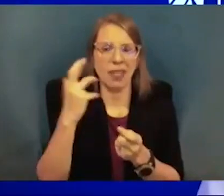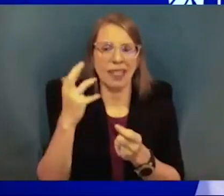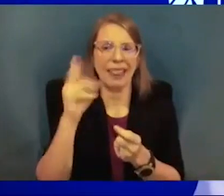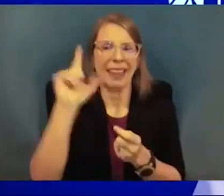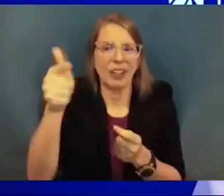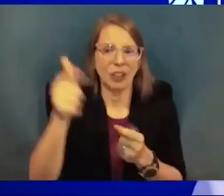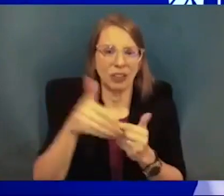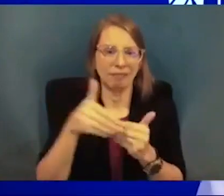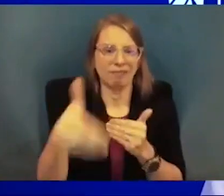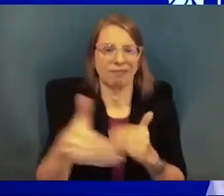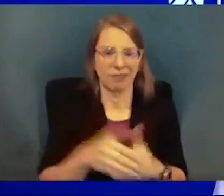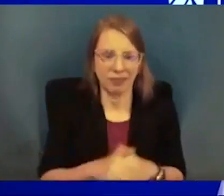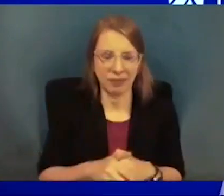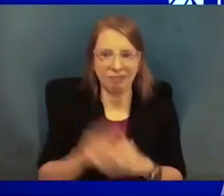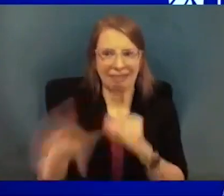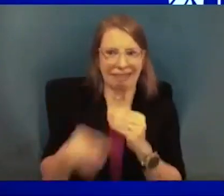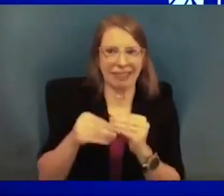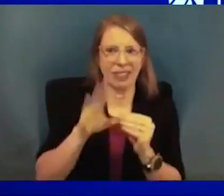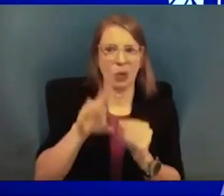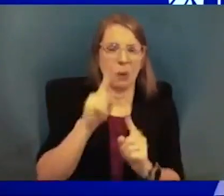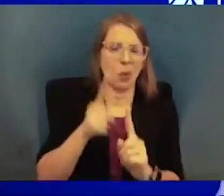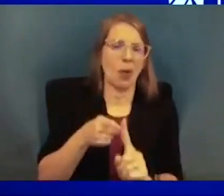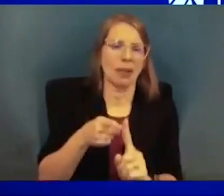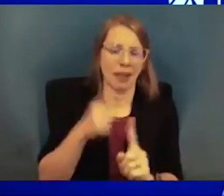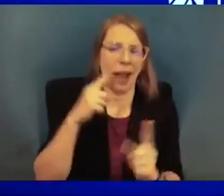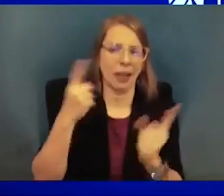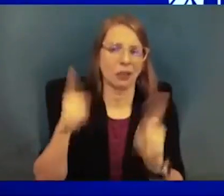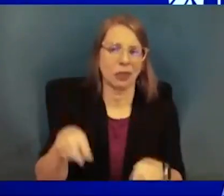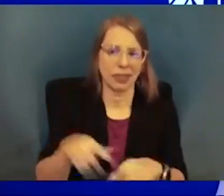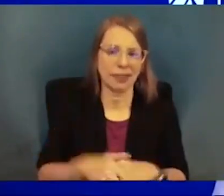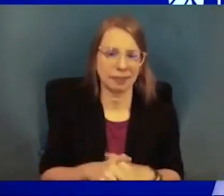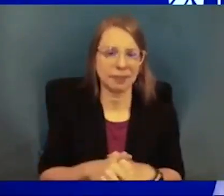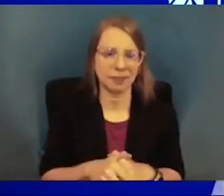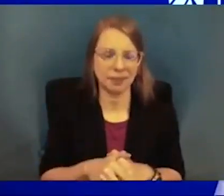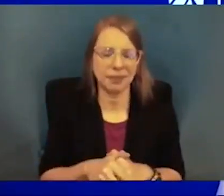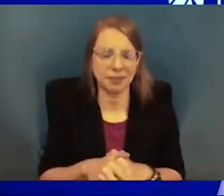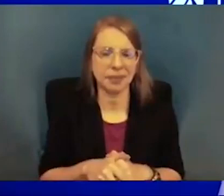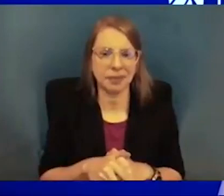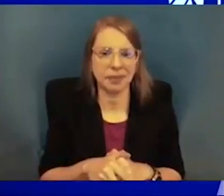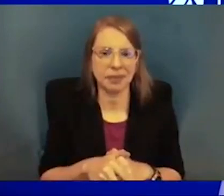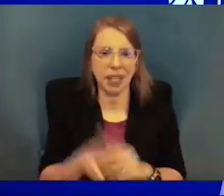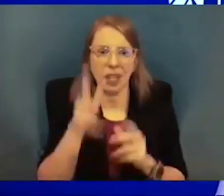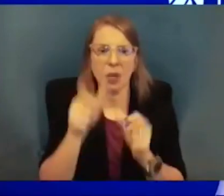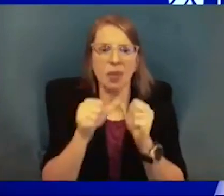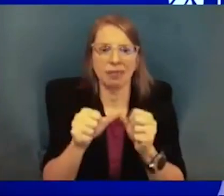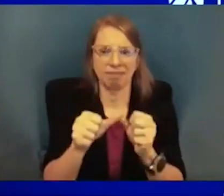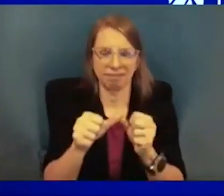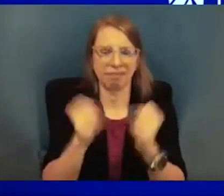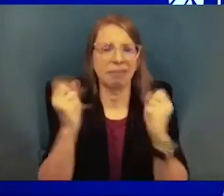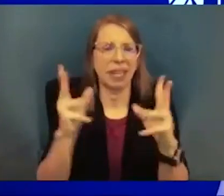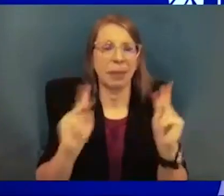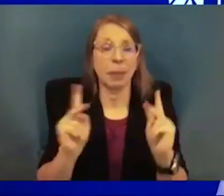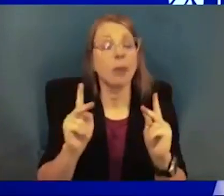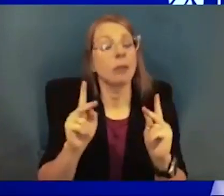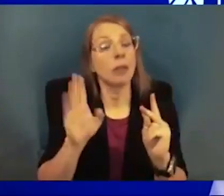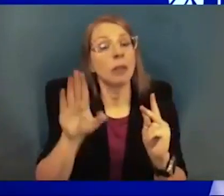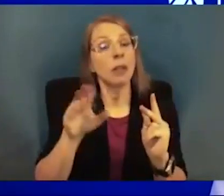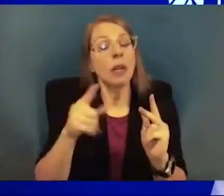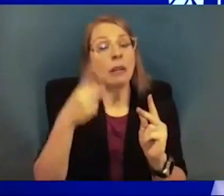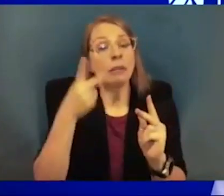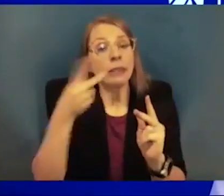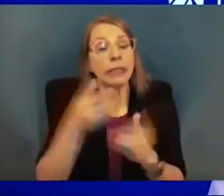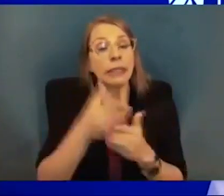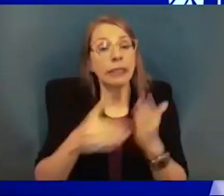Dr. Rajpara, that's exactly right. And I think there will continue to be in a lot of people. Now, we have seen some vaccine